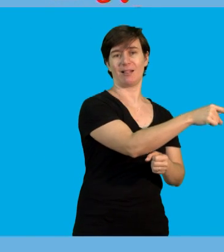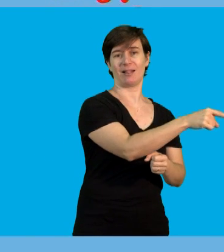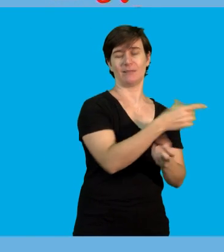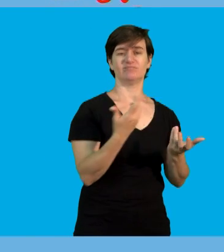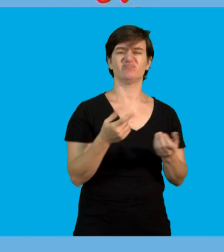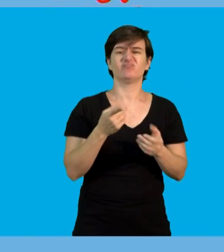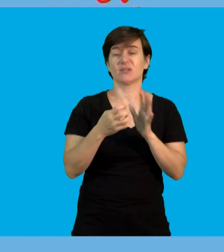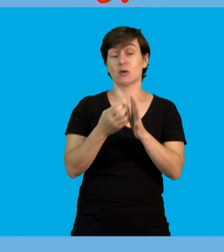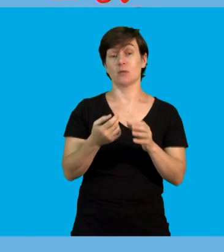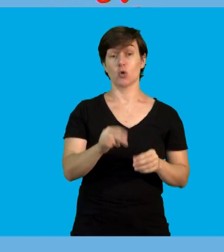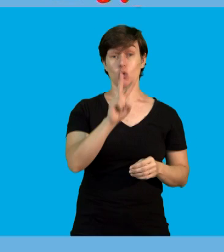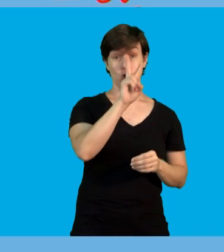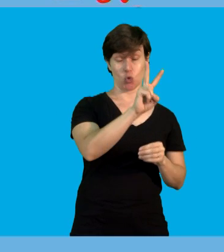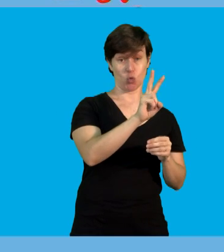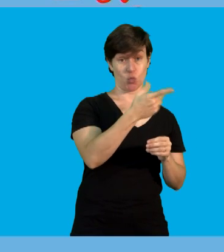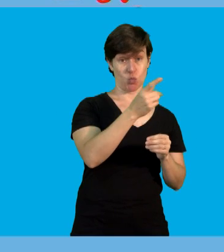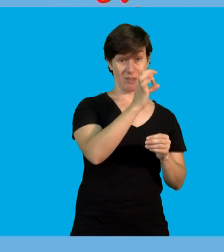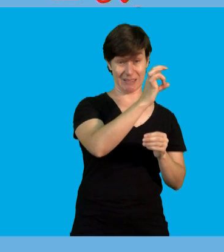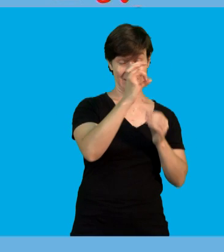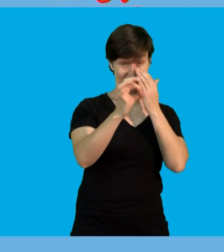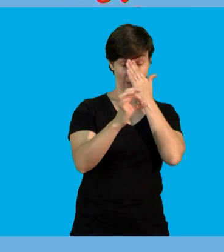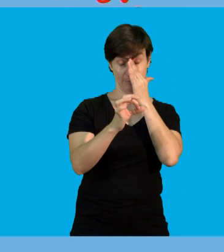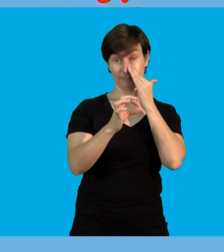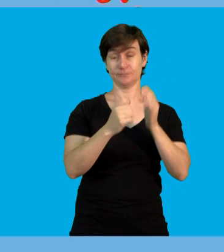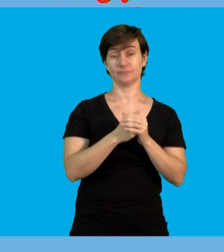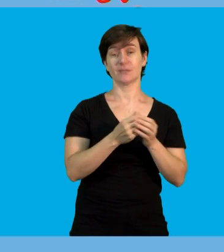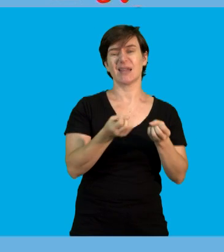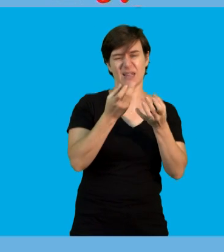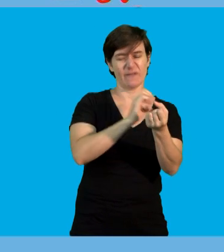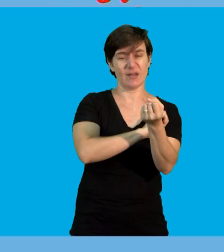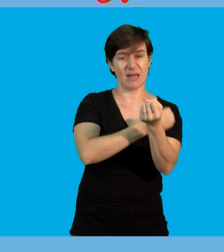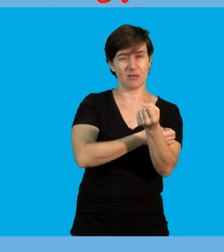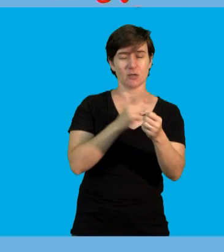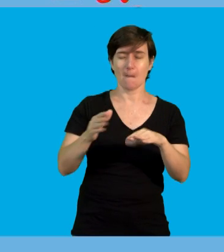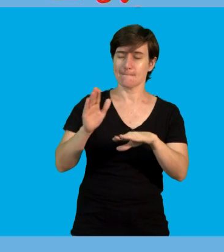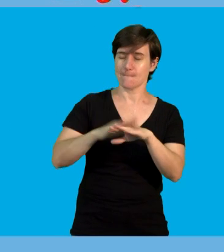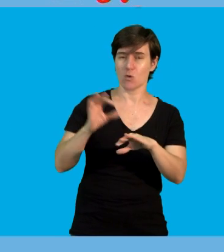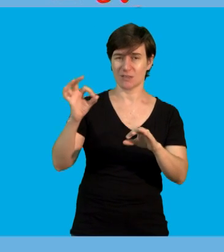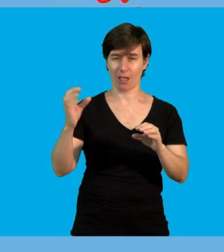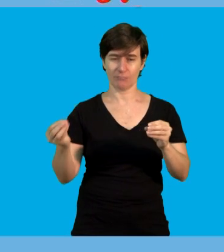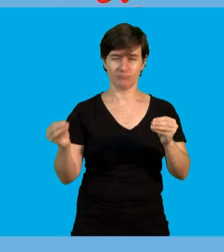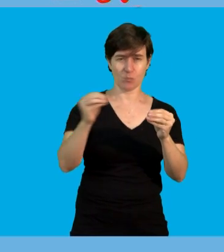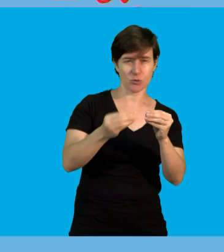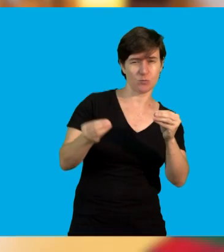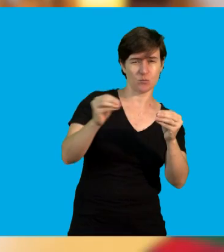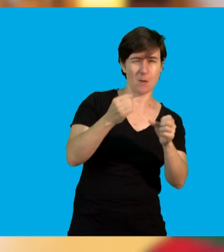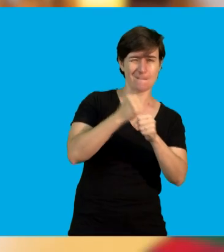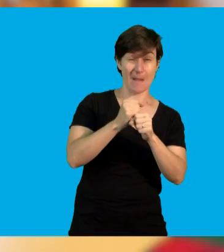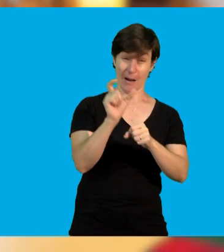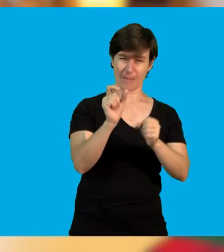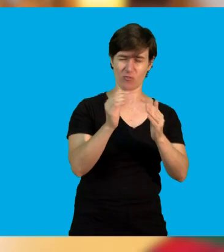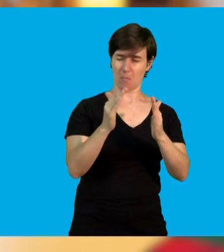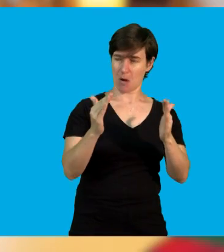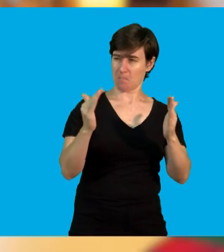So again, we can have 2 cells that are going to supply a certain amount of energy, And if you keep on adding another cell to say now